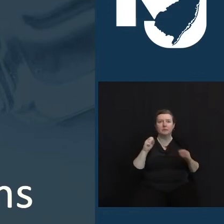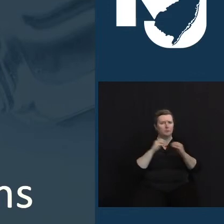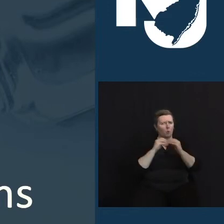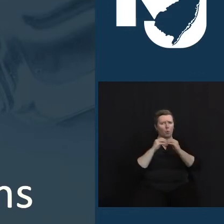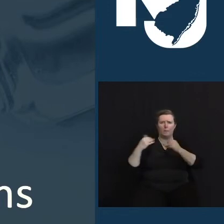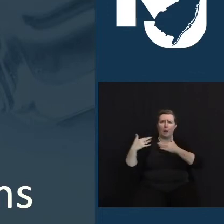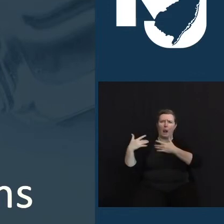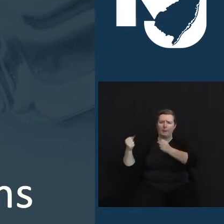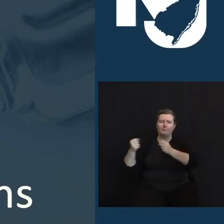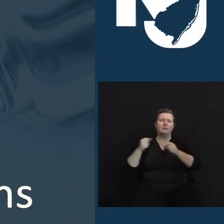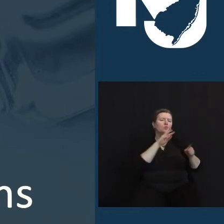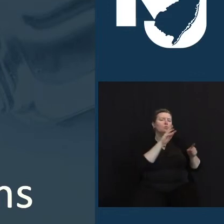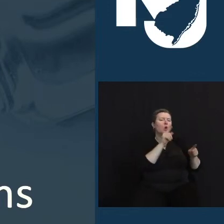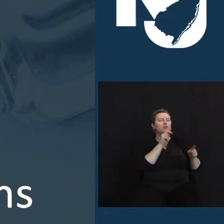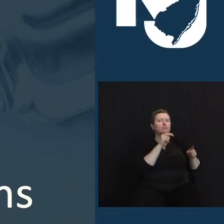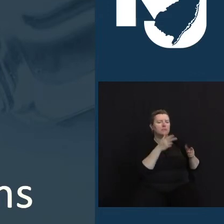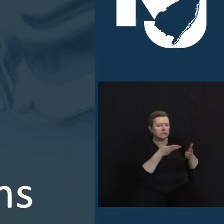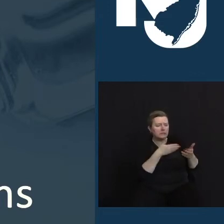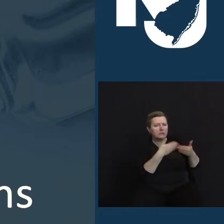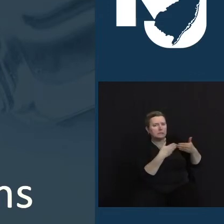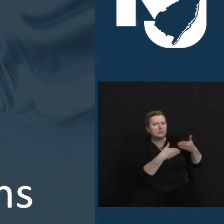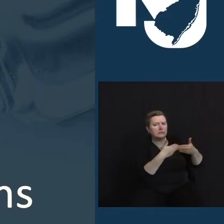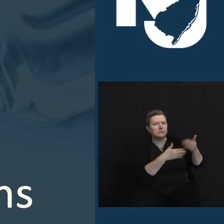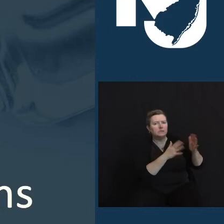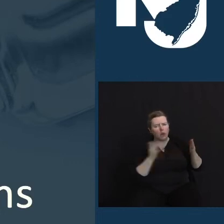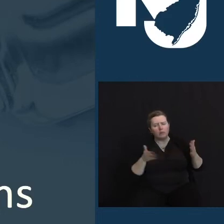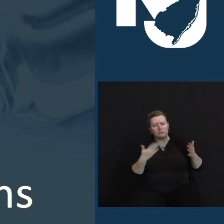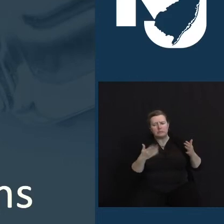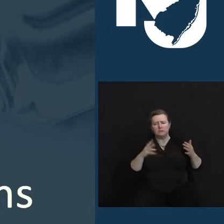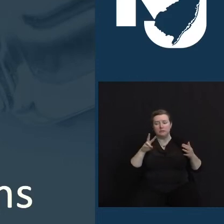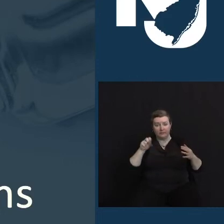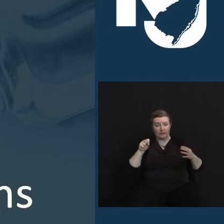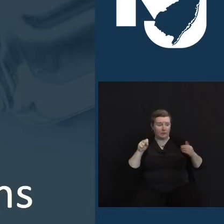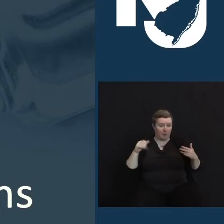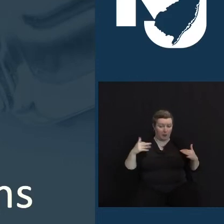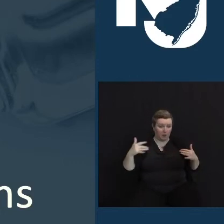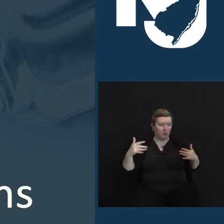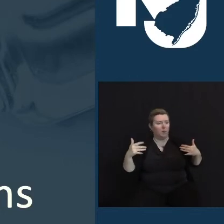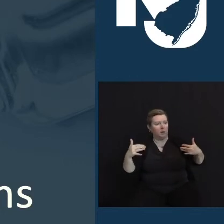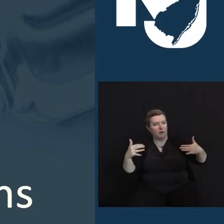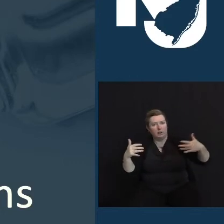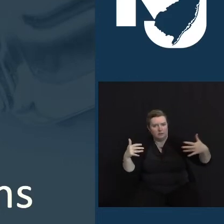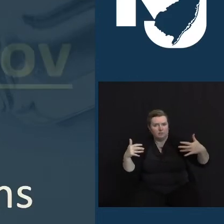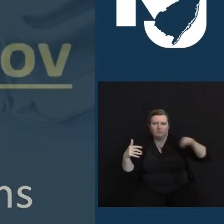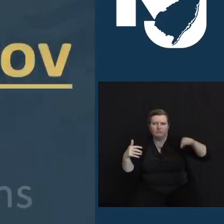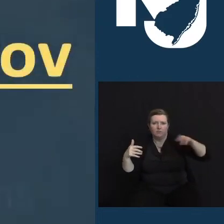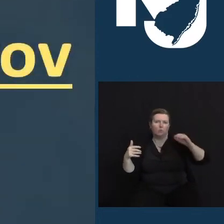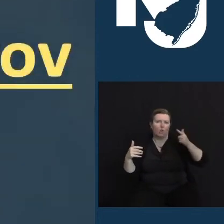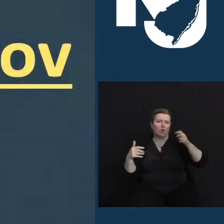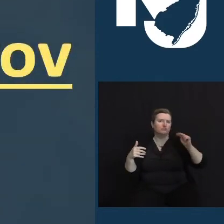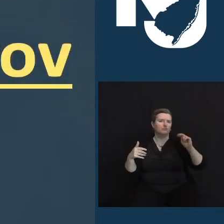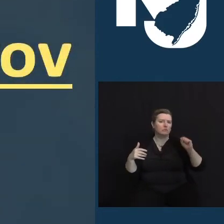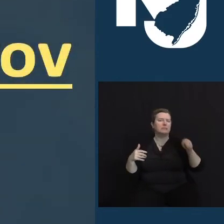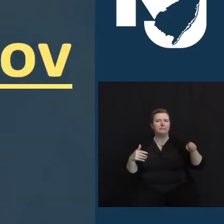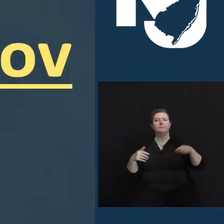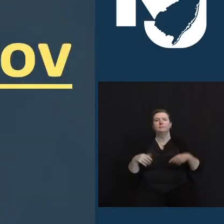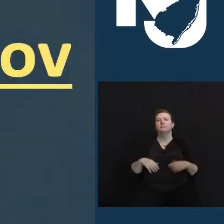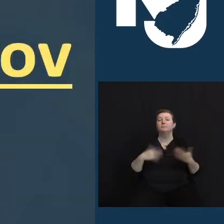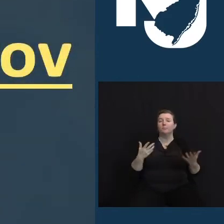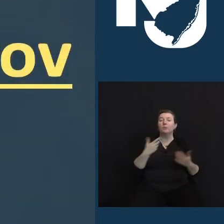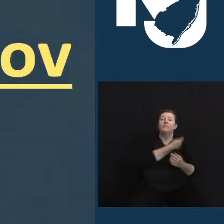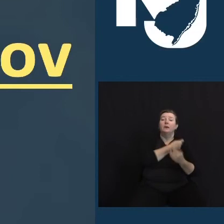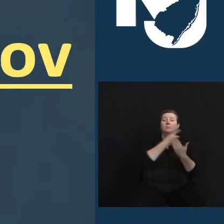and expect that Walgreens will catch up. We're obviously working closely with each of them. Let there be no mistake, our vaccination program is ramping up